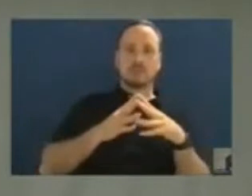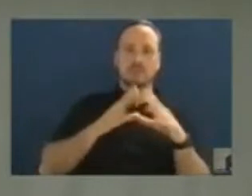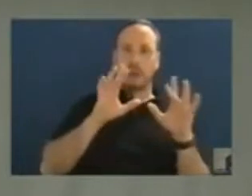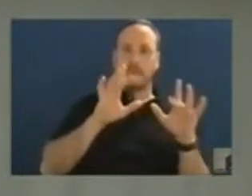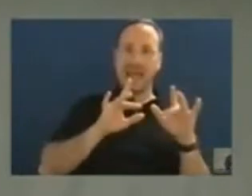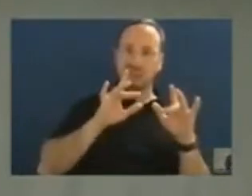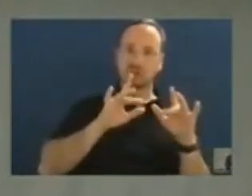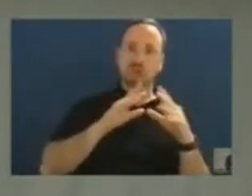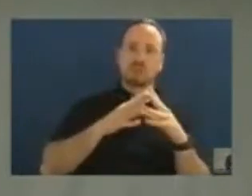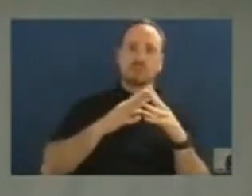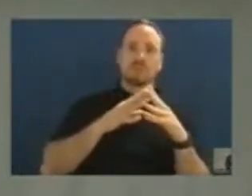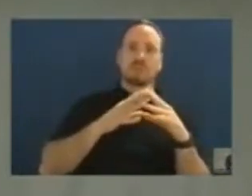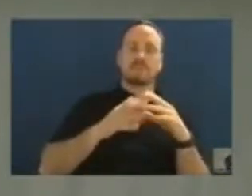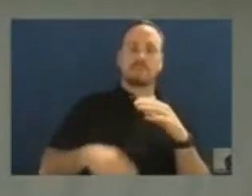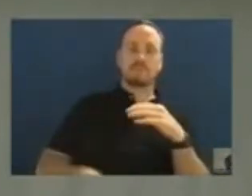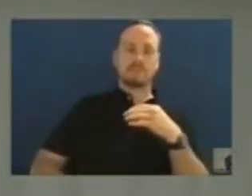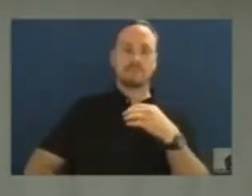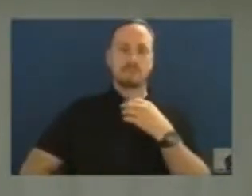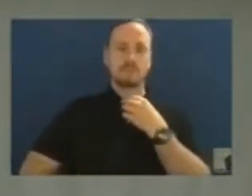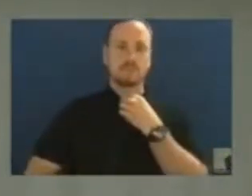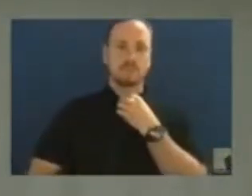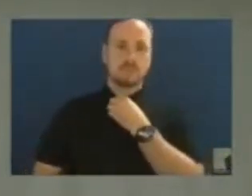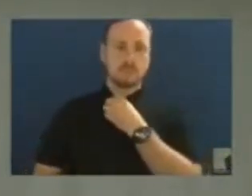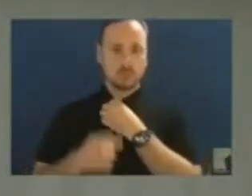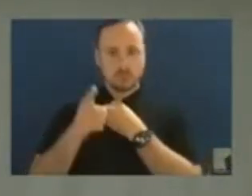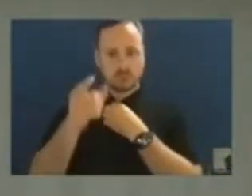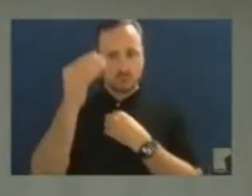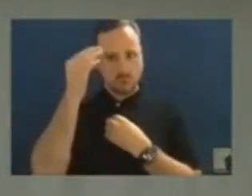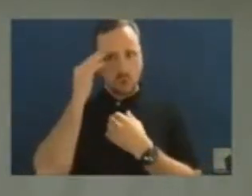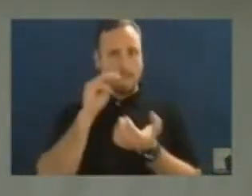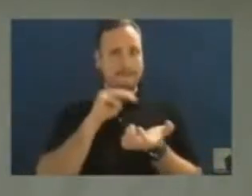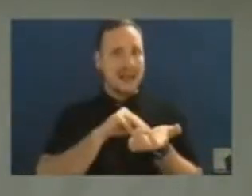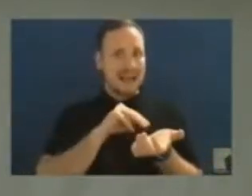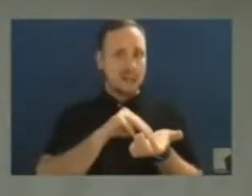You know, the medical and community health